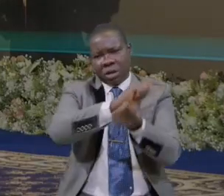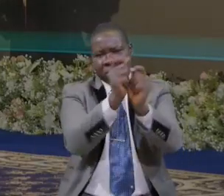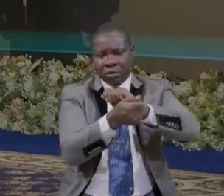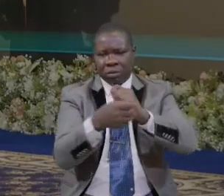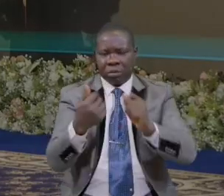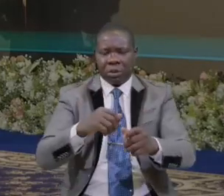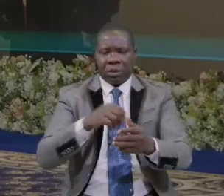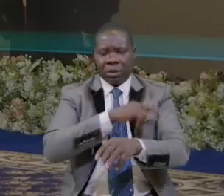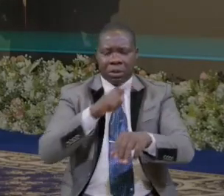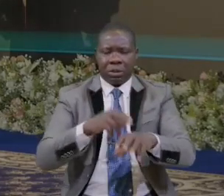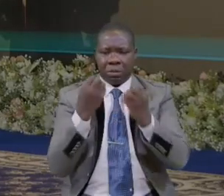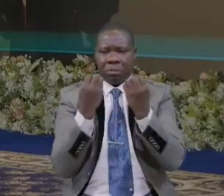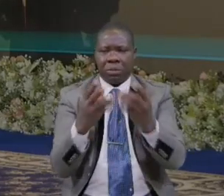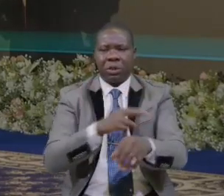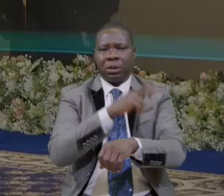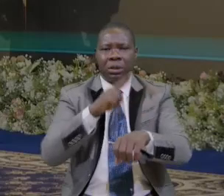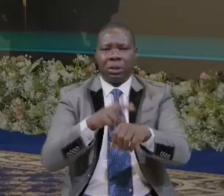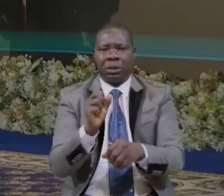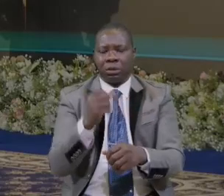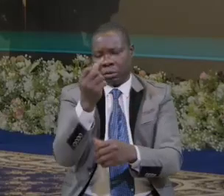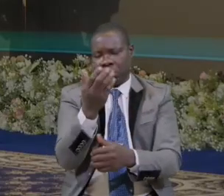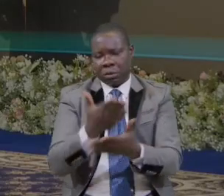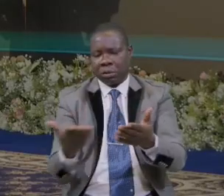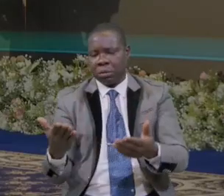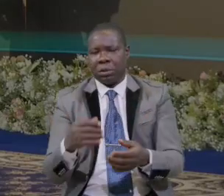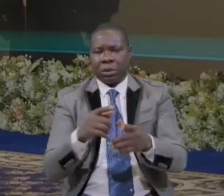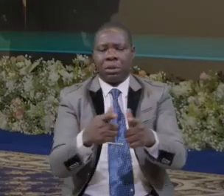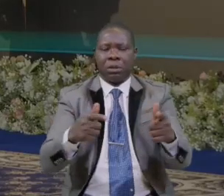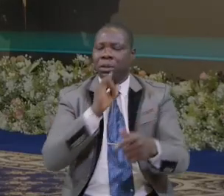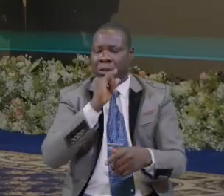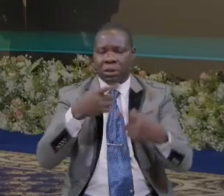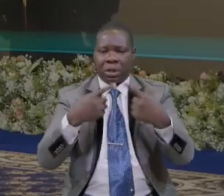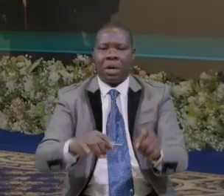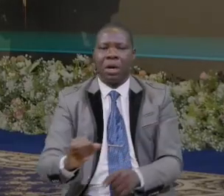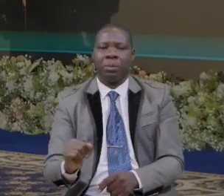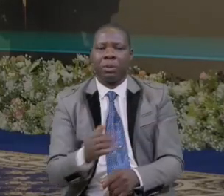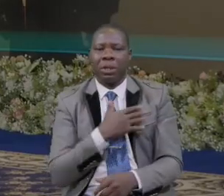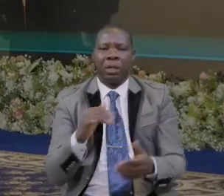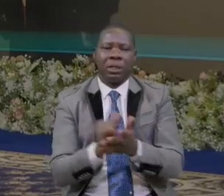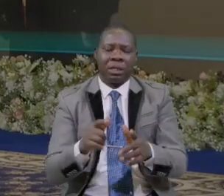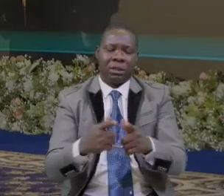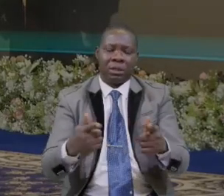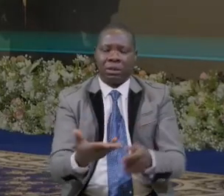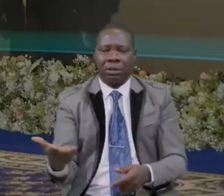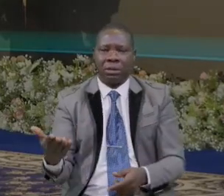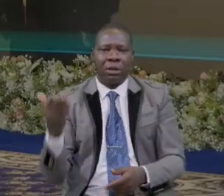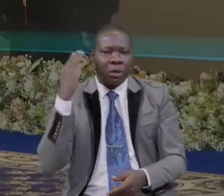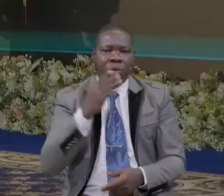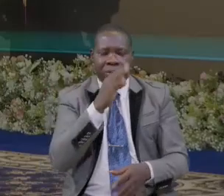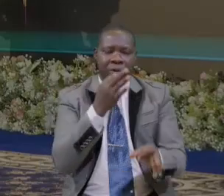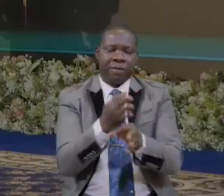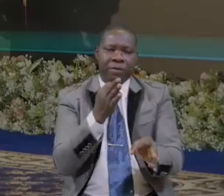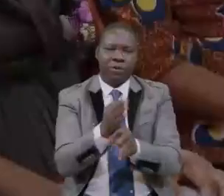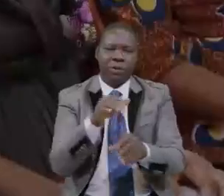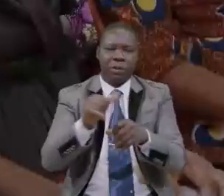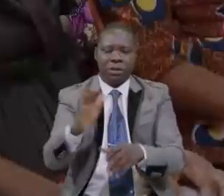nations, something great is happening, and that great thing will be fulfilled in your life